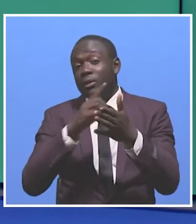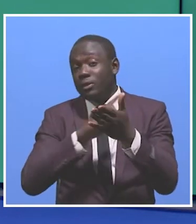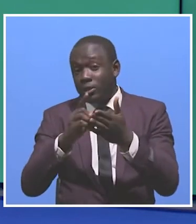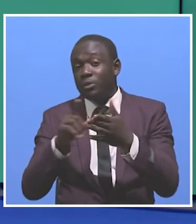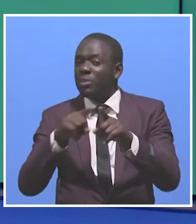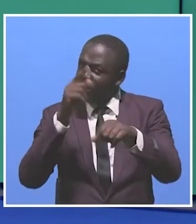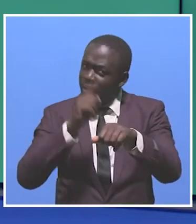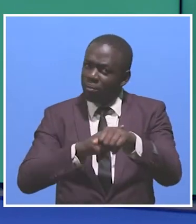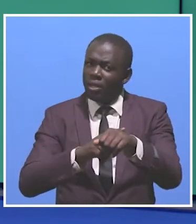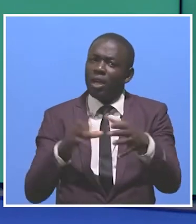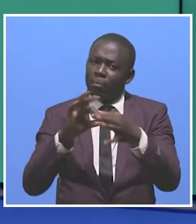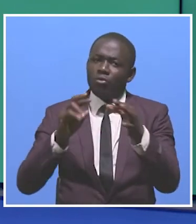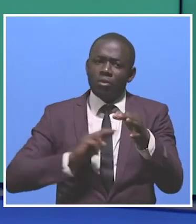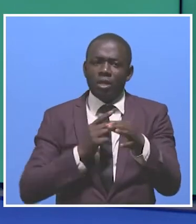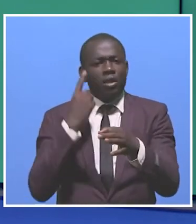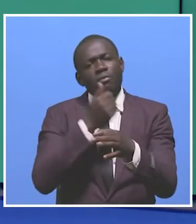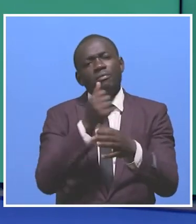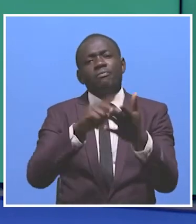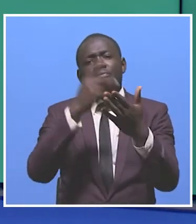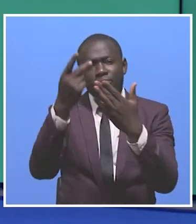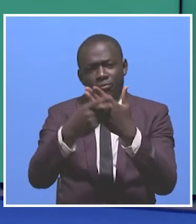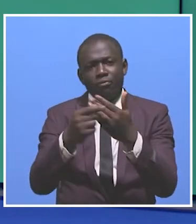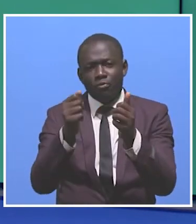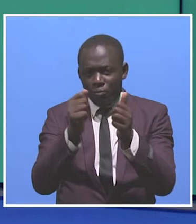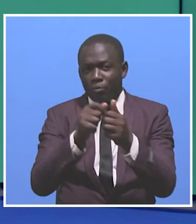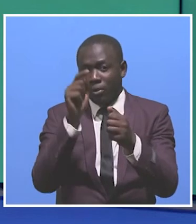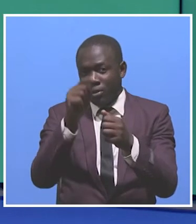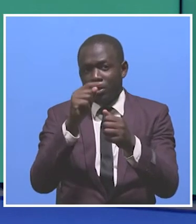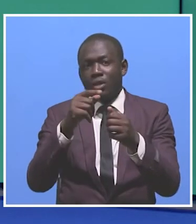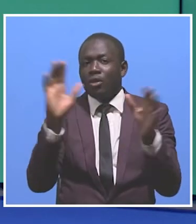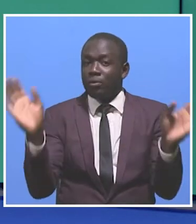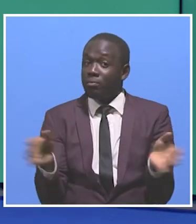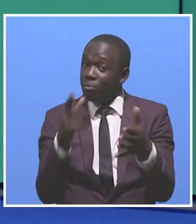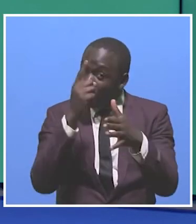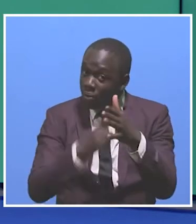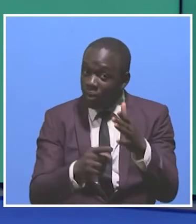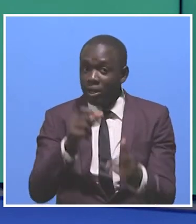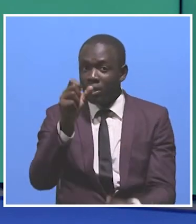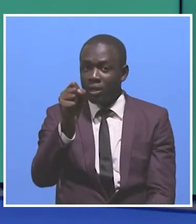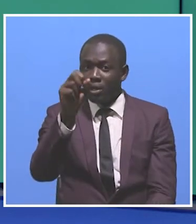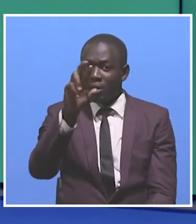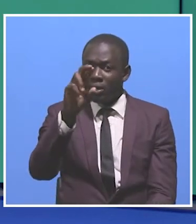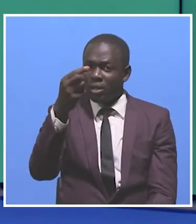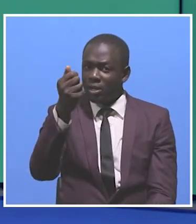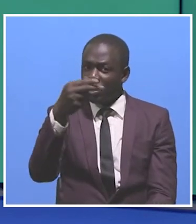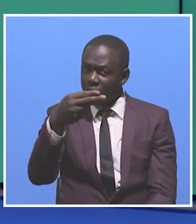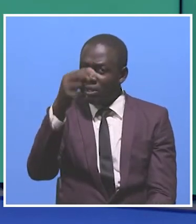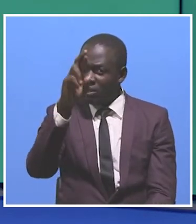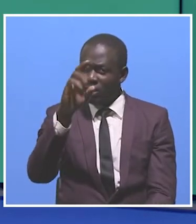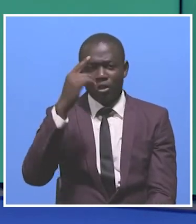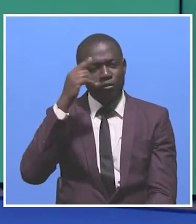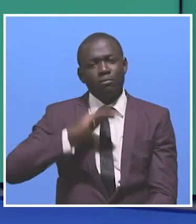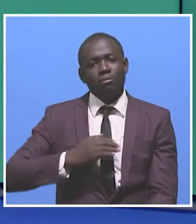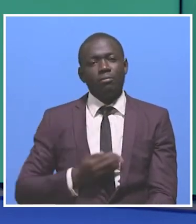same time, for another insightful program with regards to promoting sexual reproductive health for women.